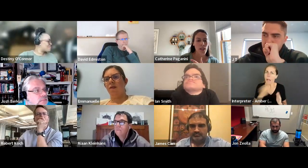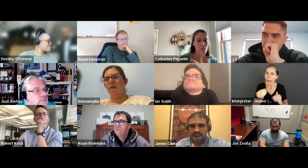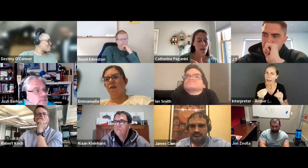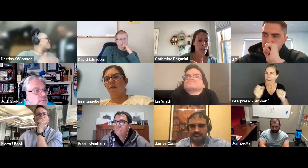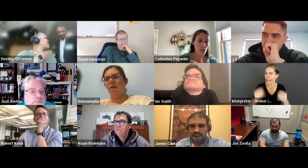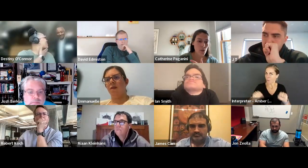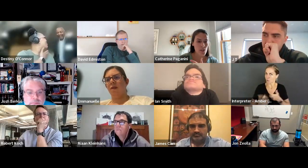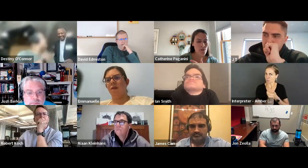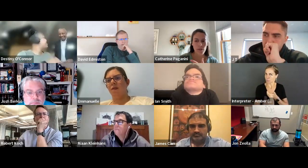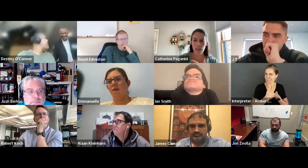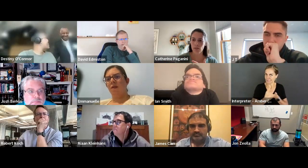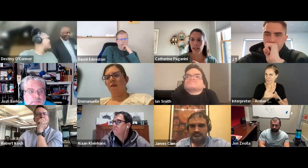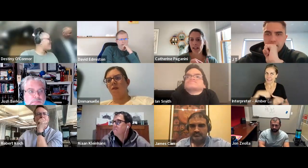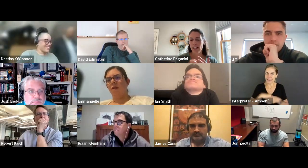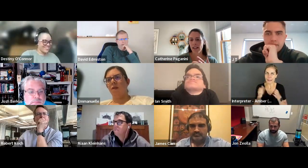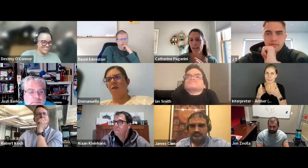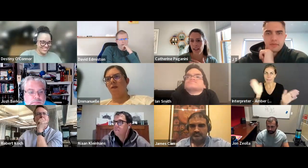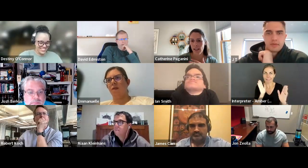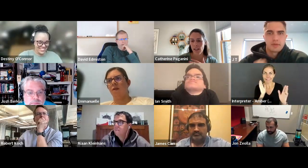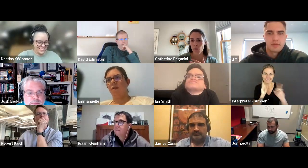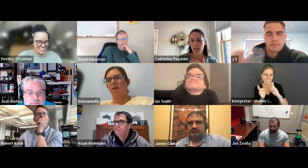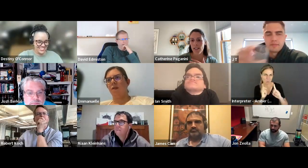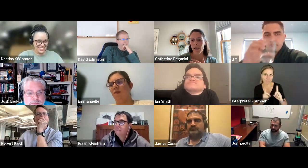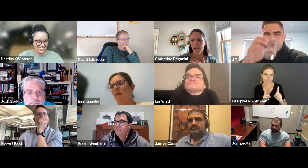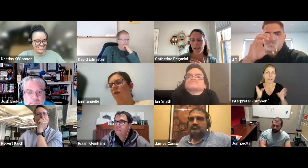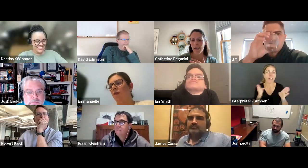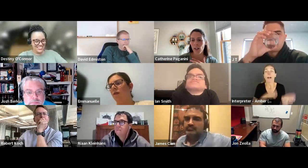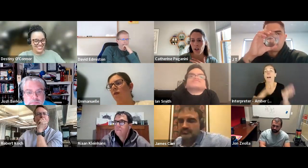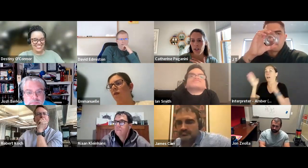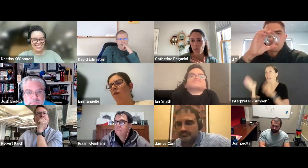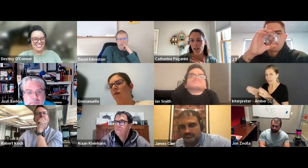in public discourse, right? And then I think the other one is